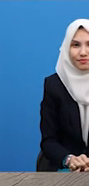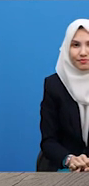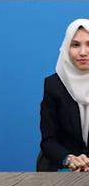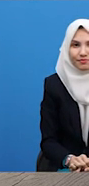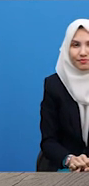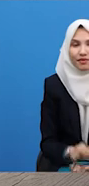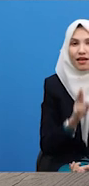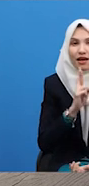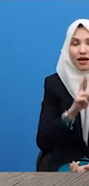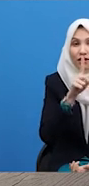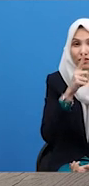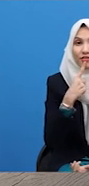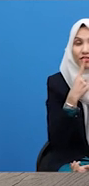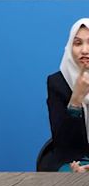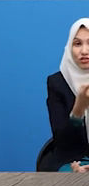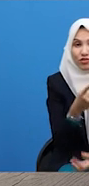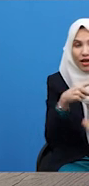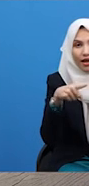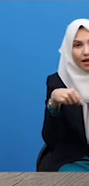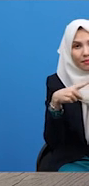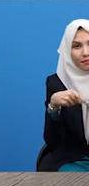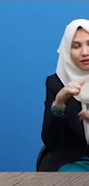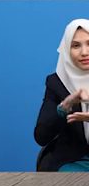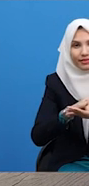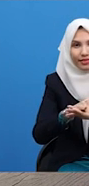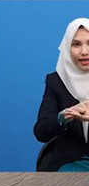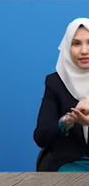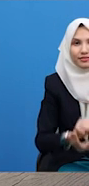Are you sure about that?